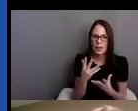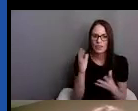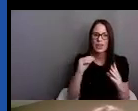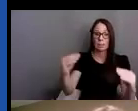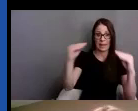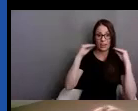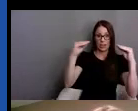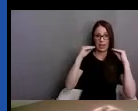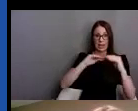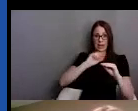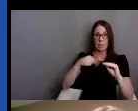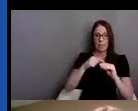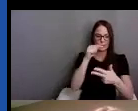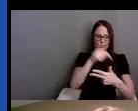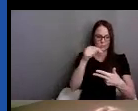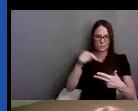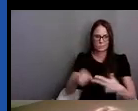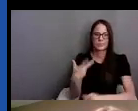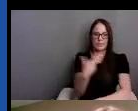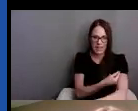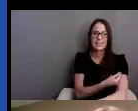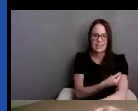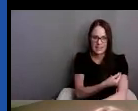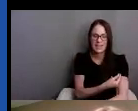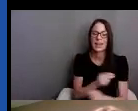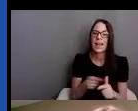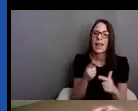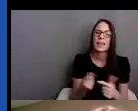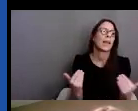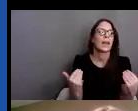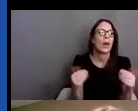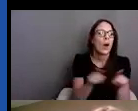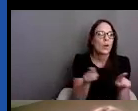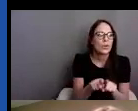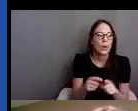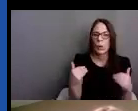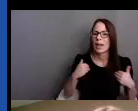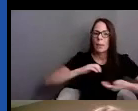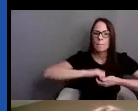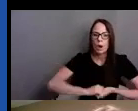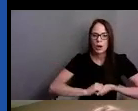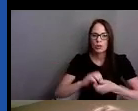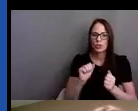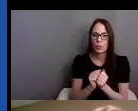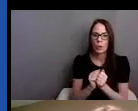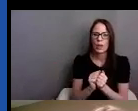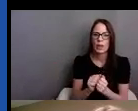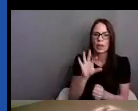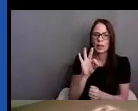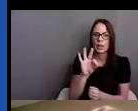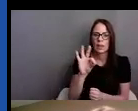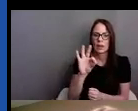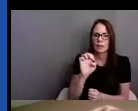about the vaccine. And then we have also a partnership with FEMA in the southern